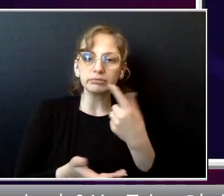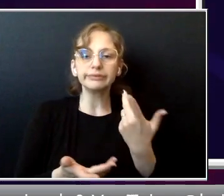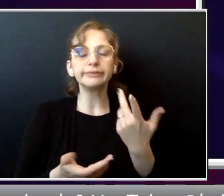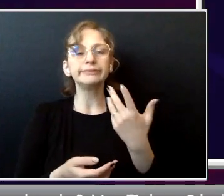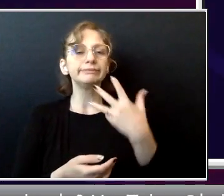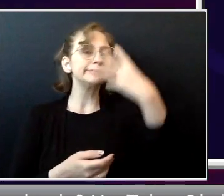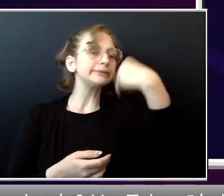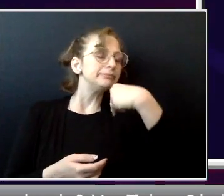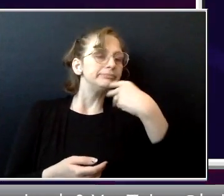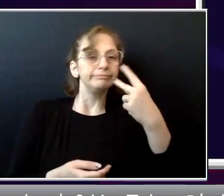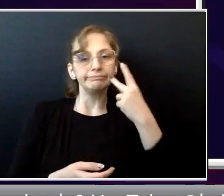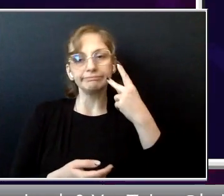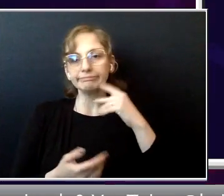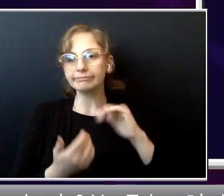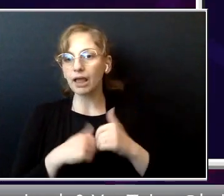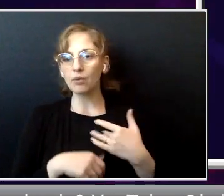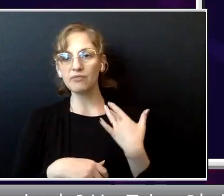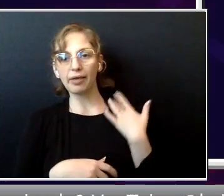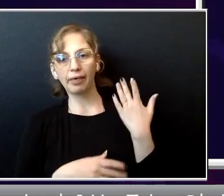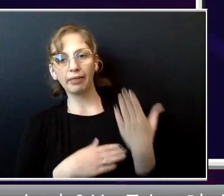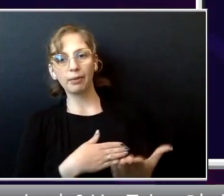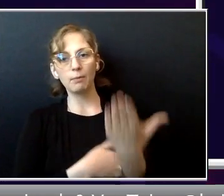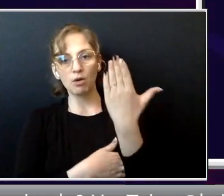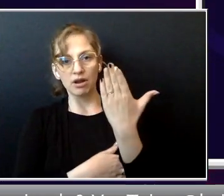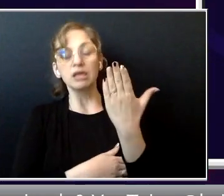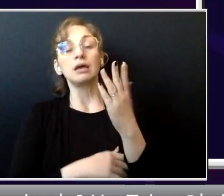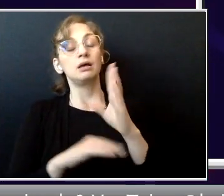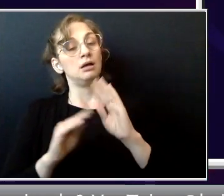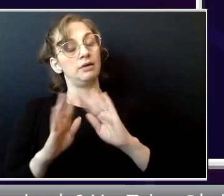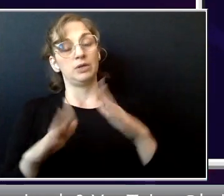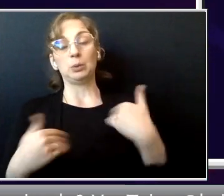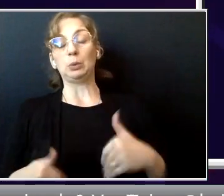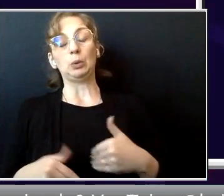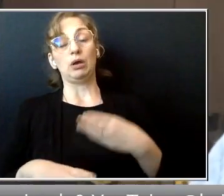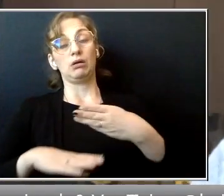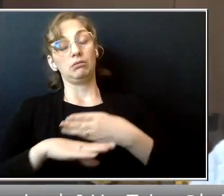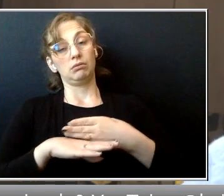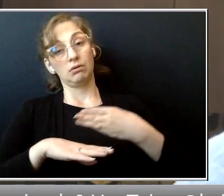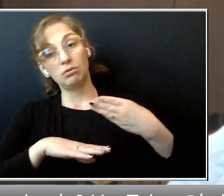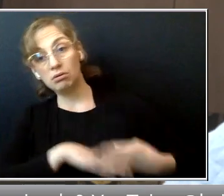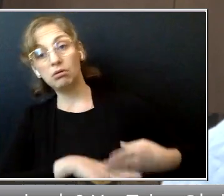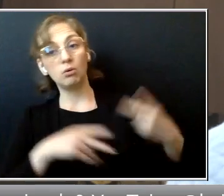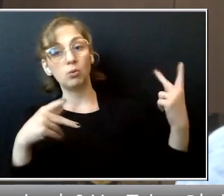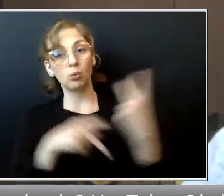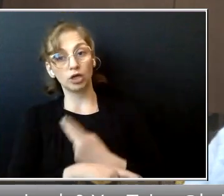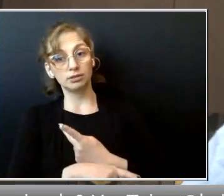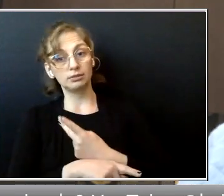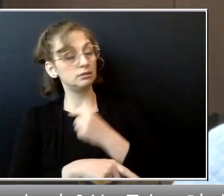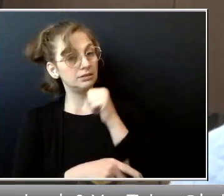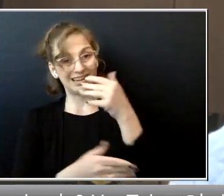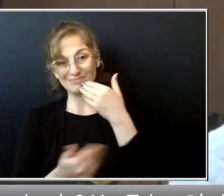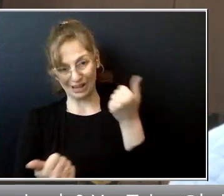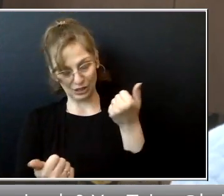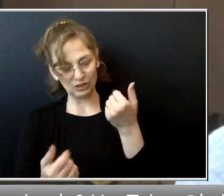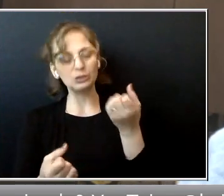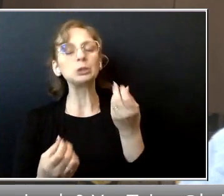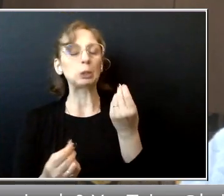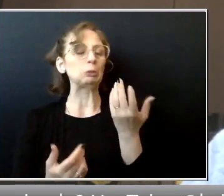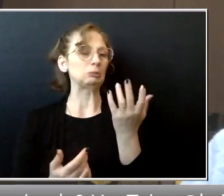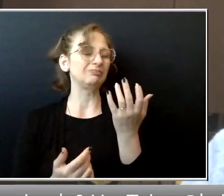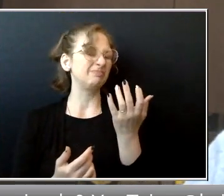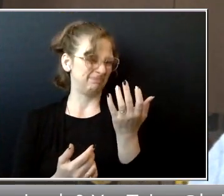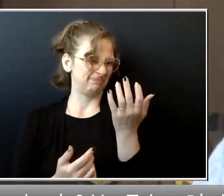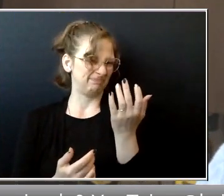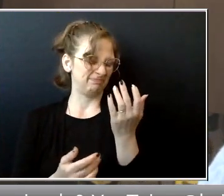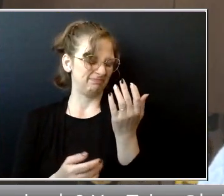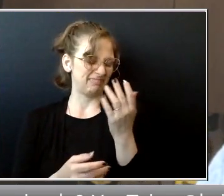morning. And it was clear in the morning that things were getting quite a bit worse and not better. And that's when I started feeling like this might need to get elevated to some